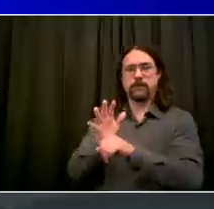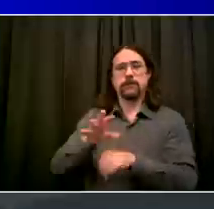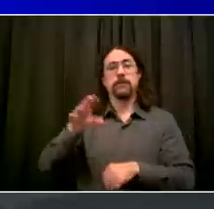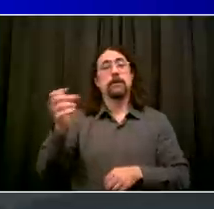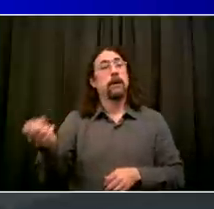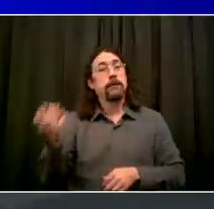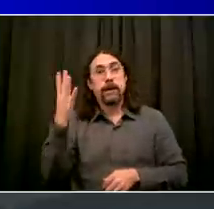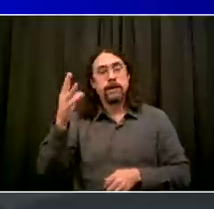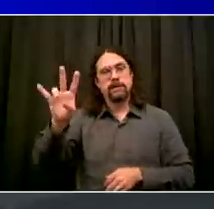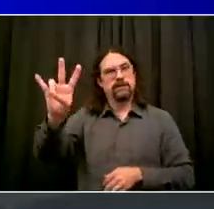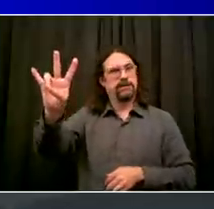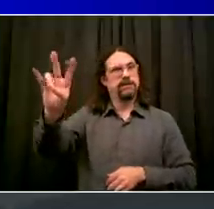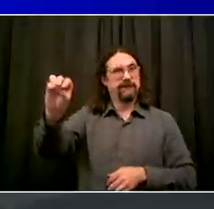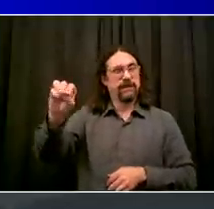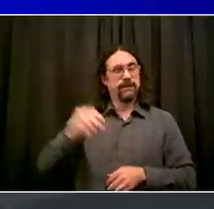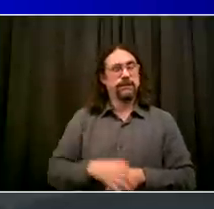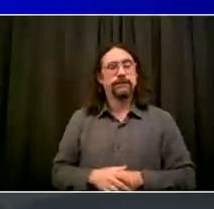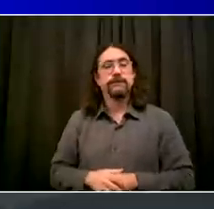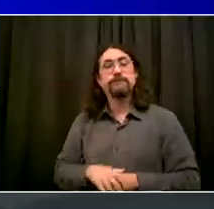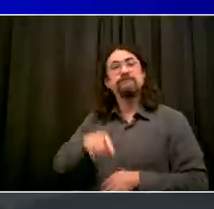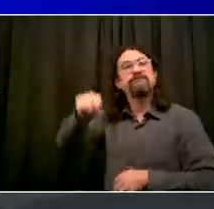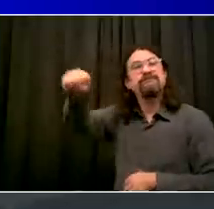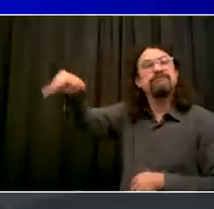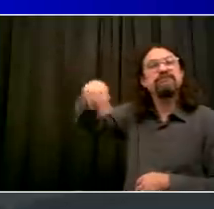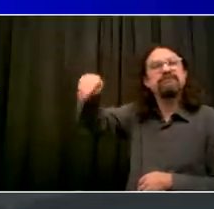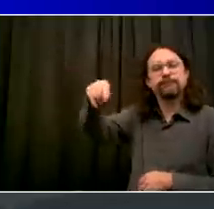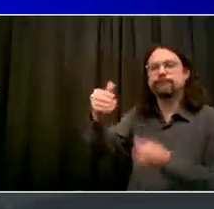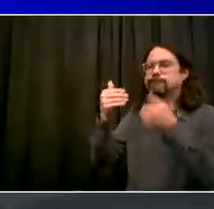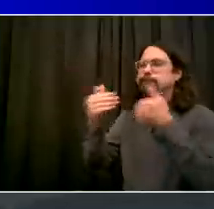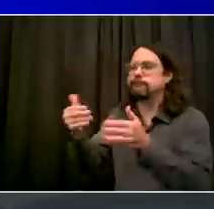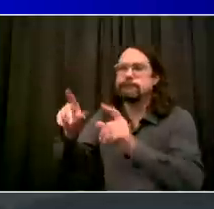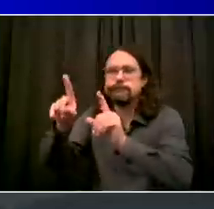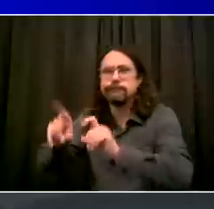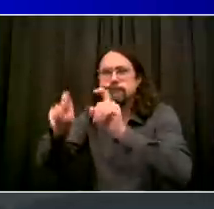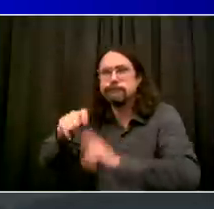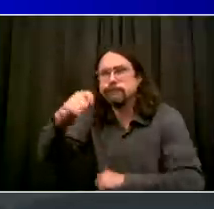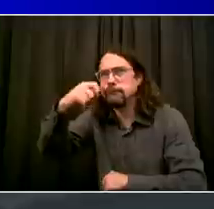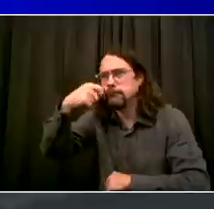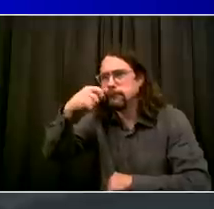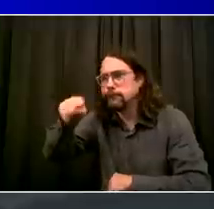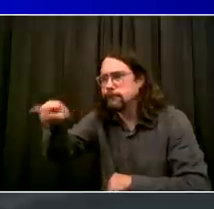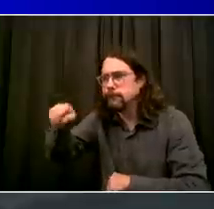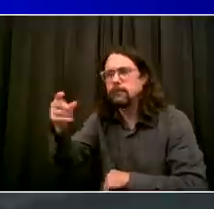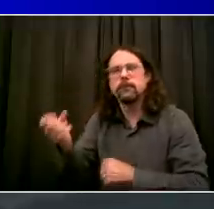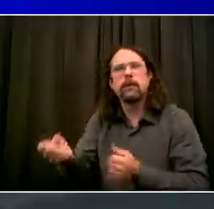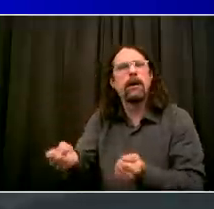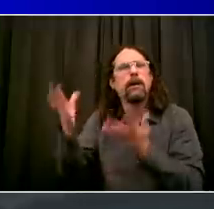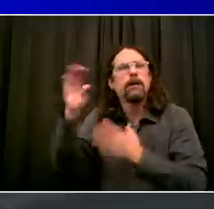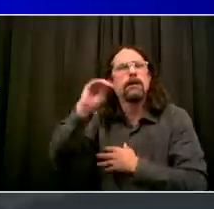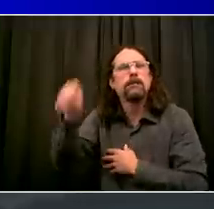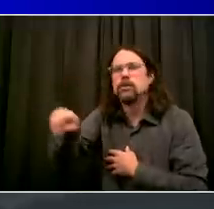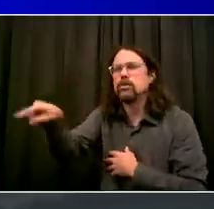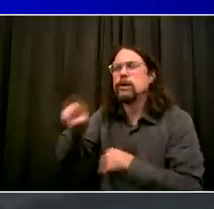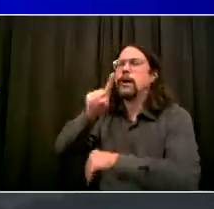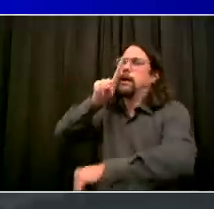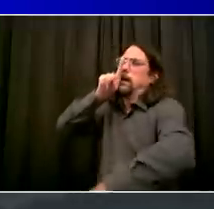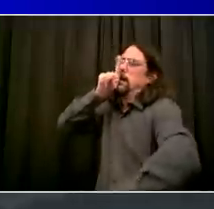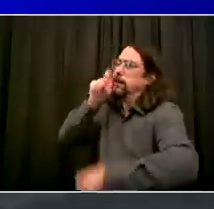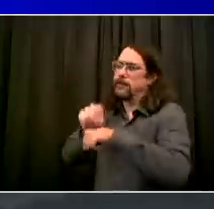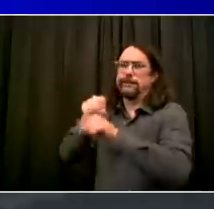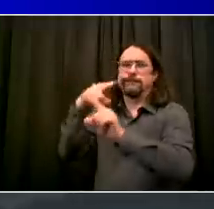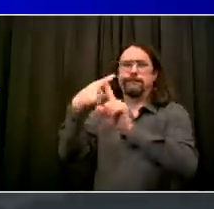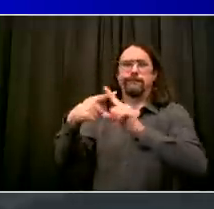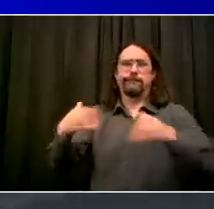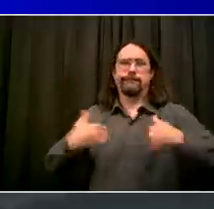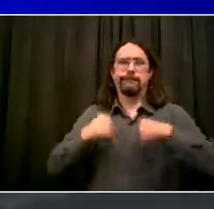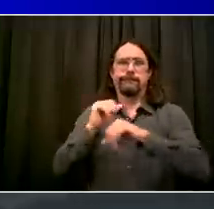for COVID of 21.4%. Number two, new reported cases on a 7-day average. Threshold is 550